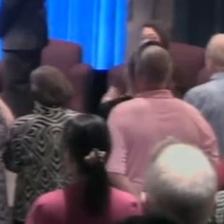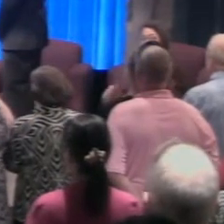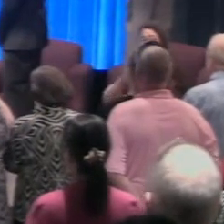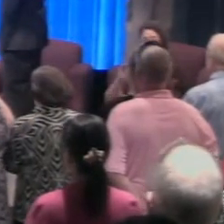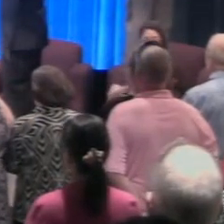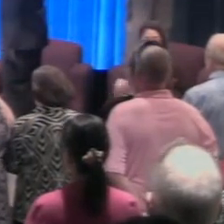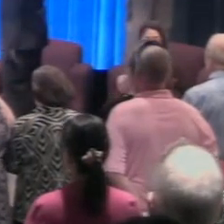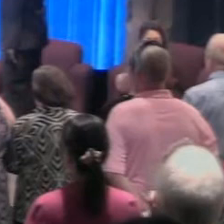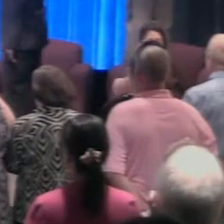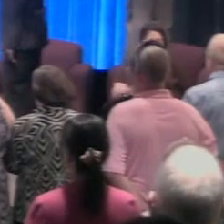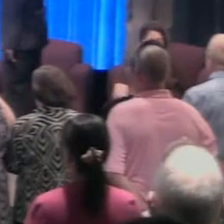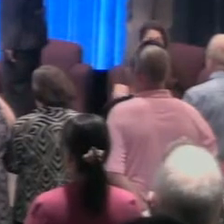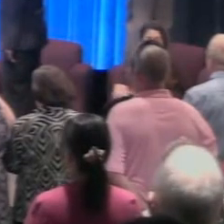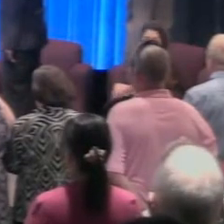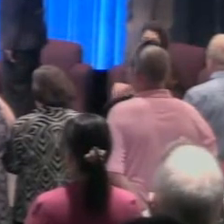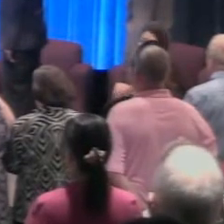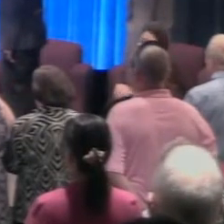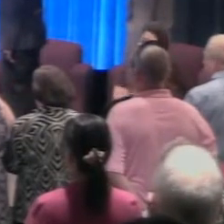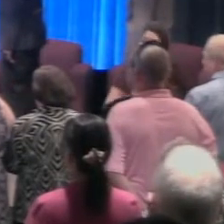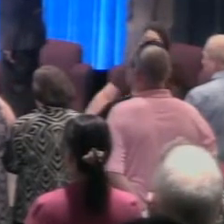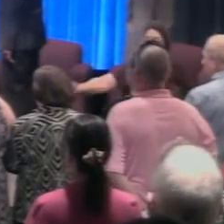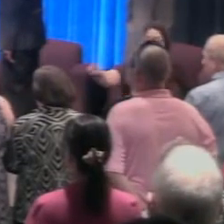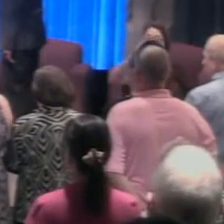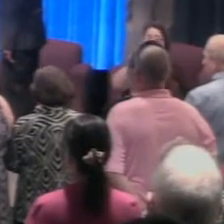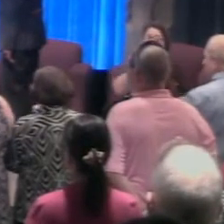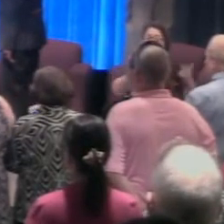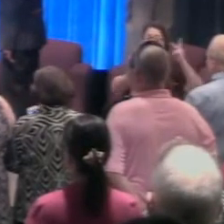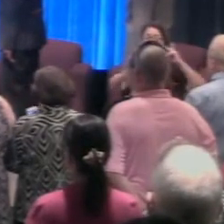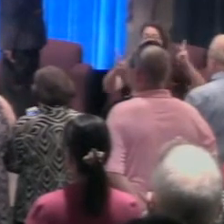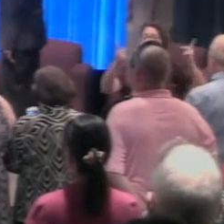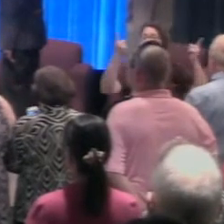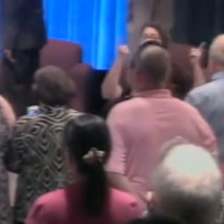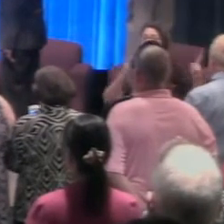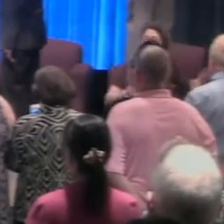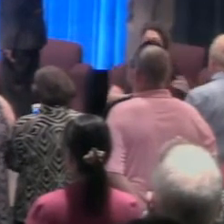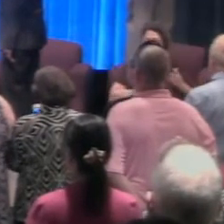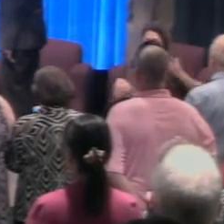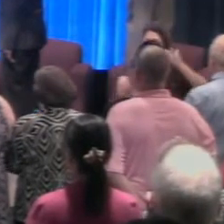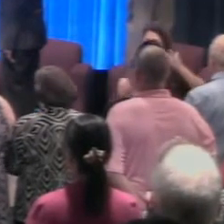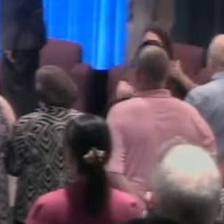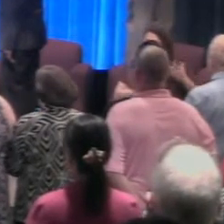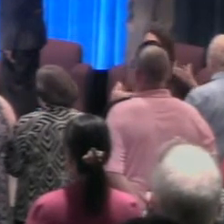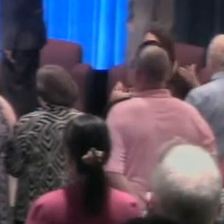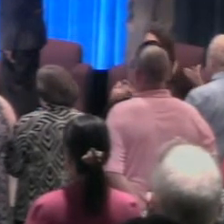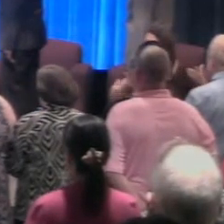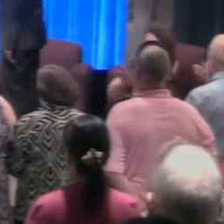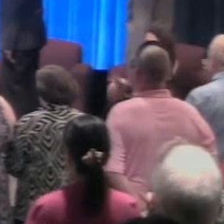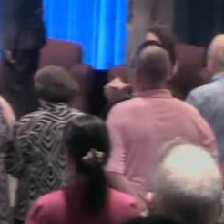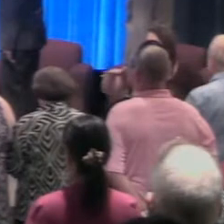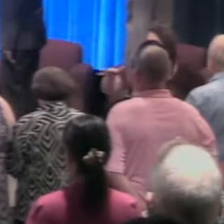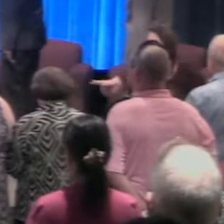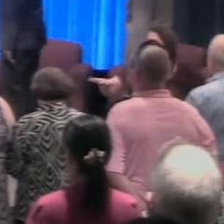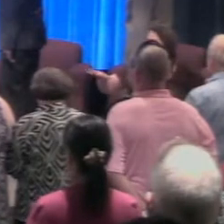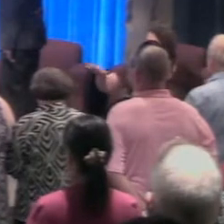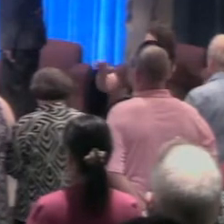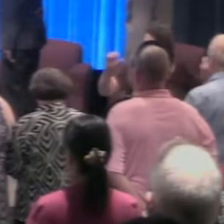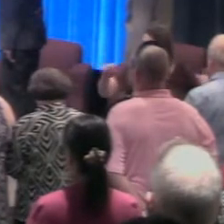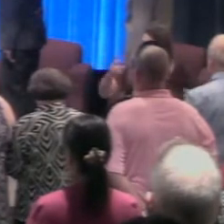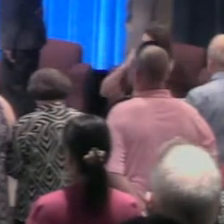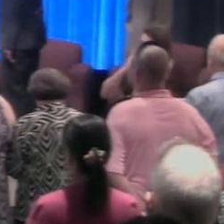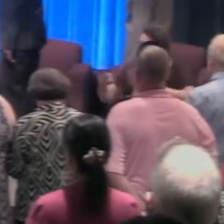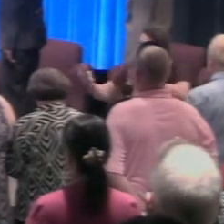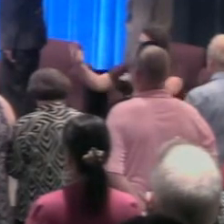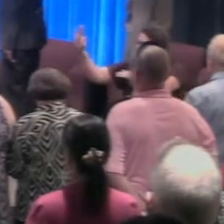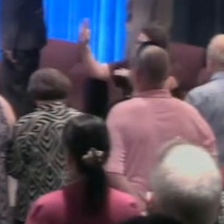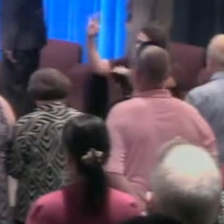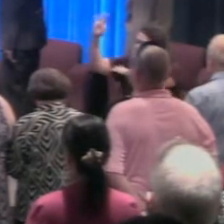Oh, say, can you see by the